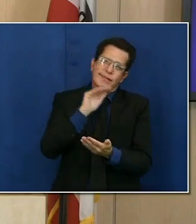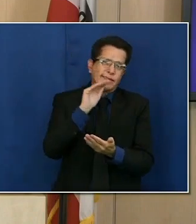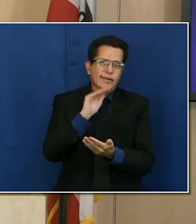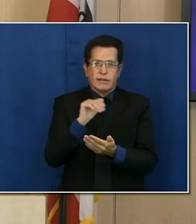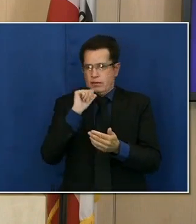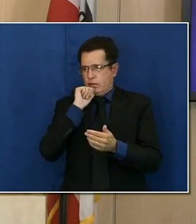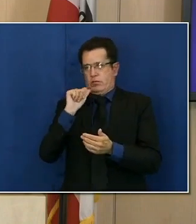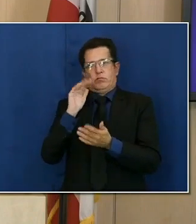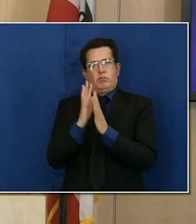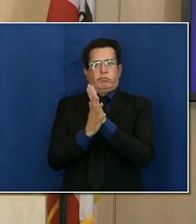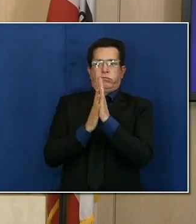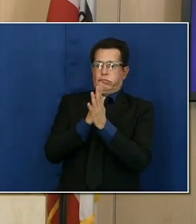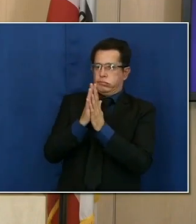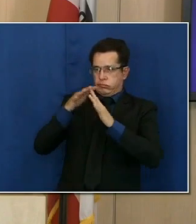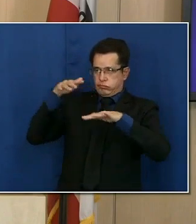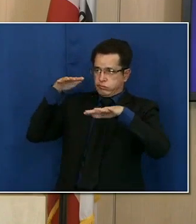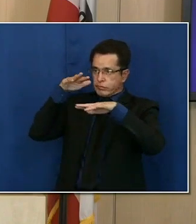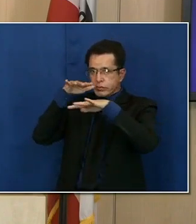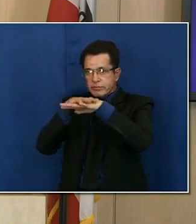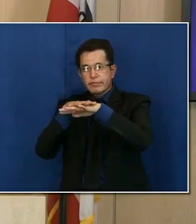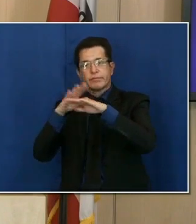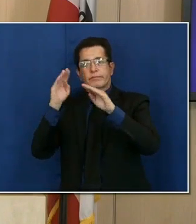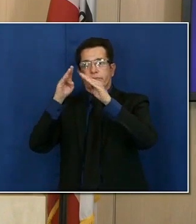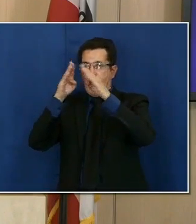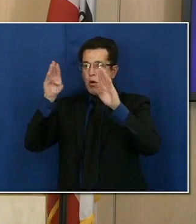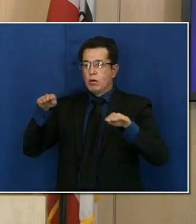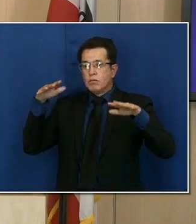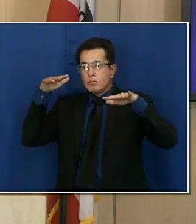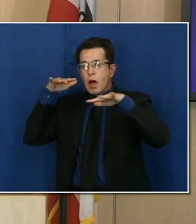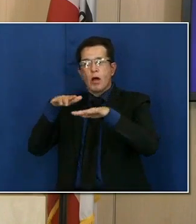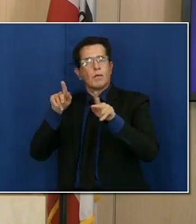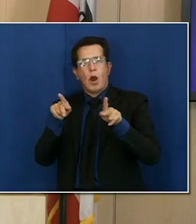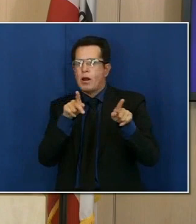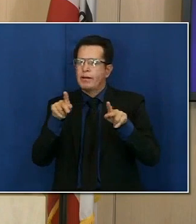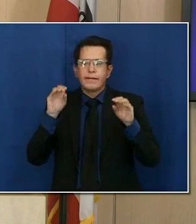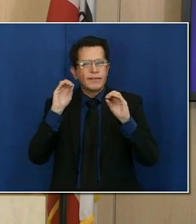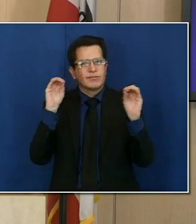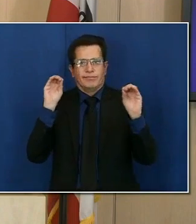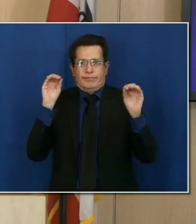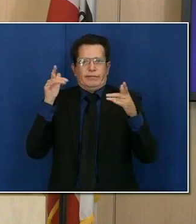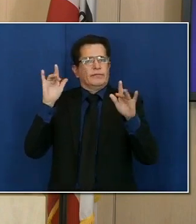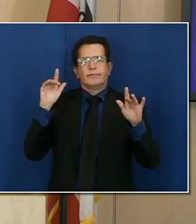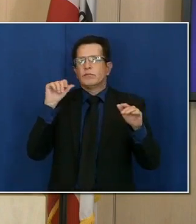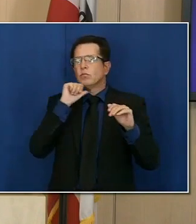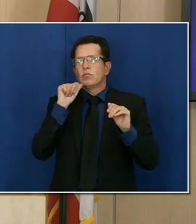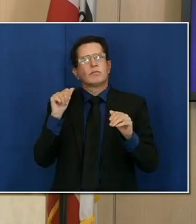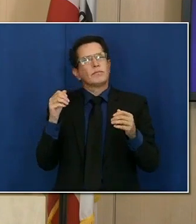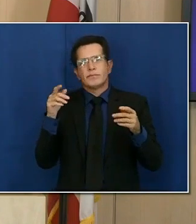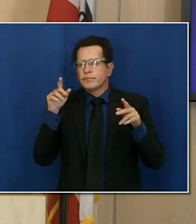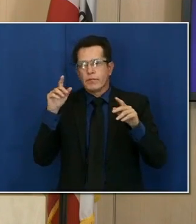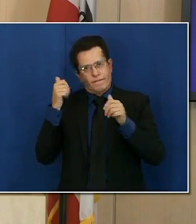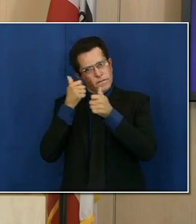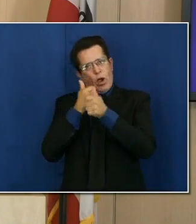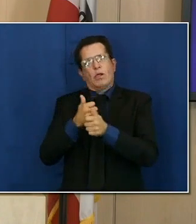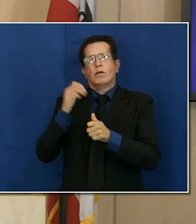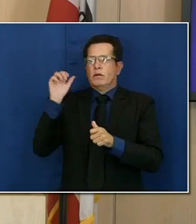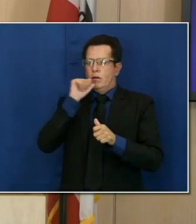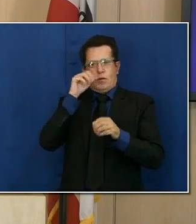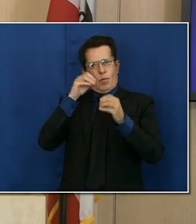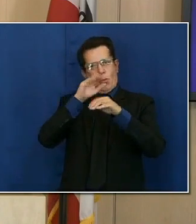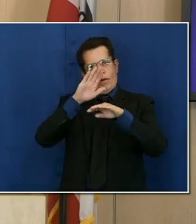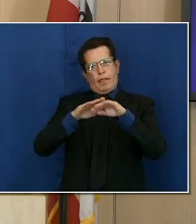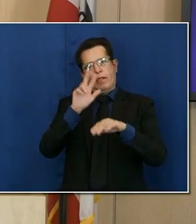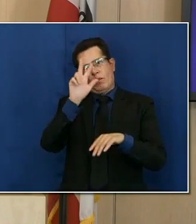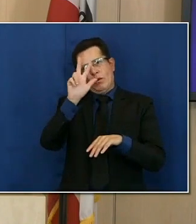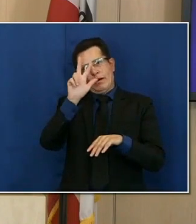your engagements or gatherings over the holidays. Follow the guidance from the state. No more than three